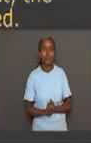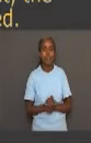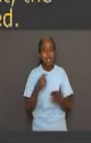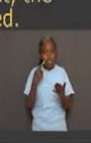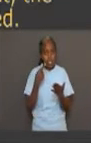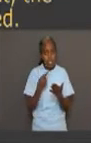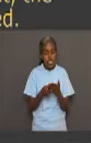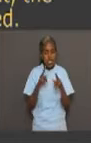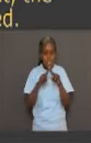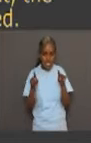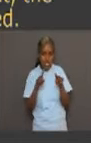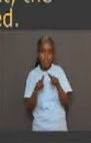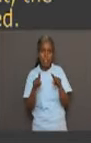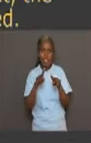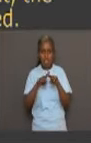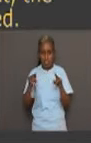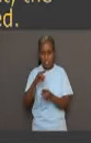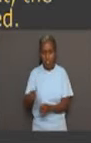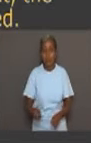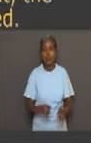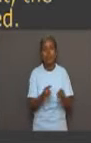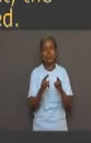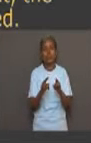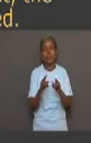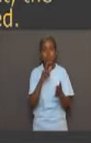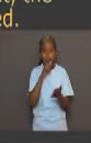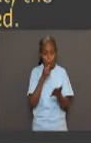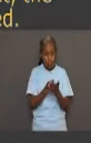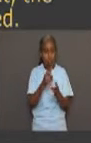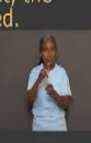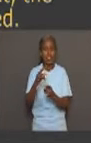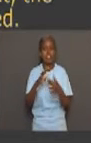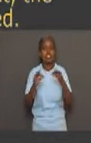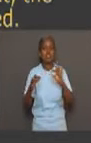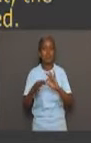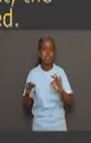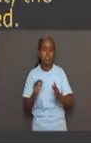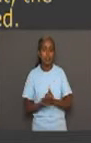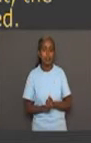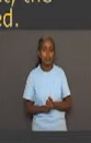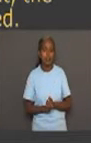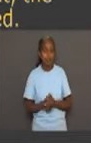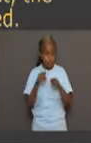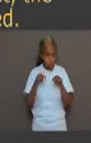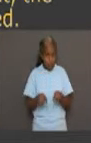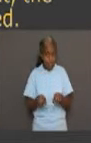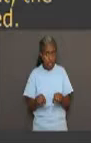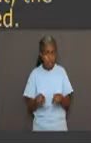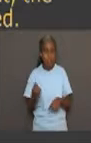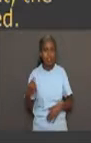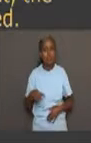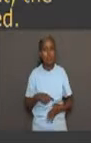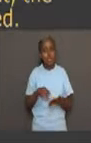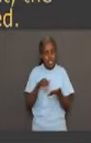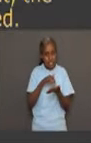There are several different ways of proving statements. Today, we